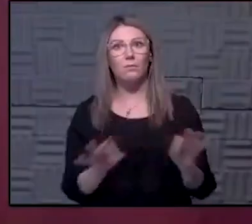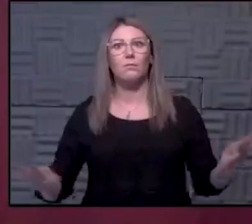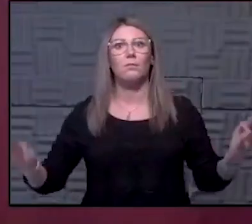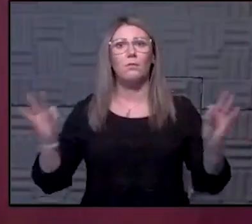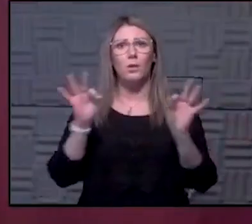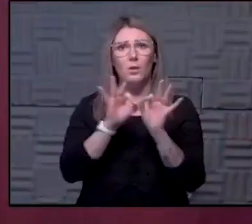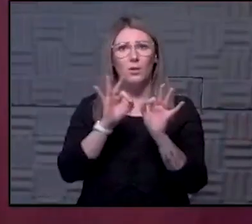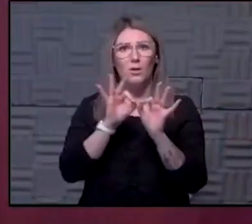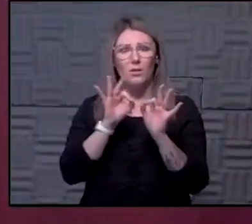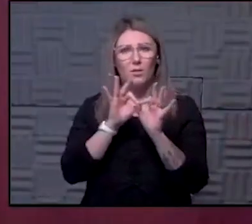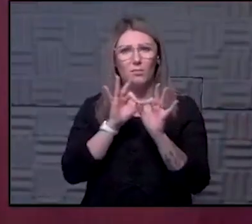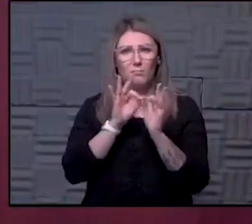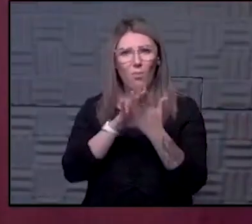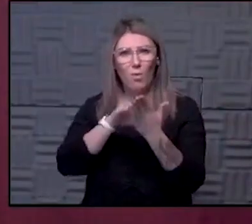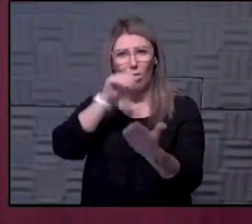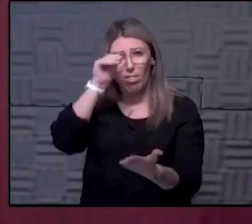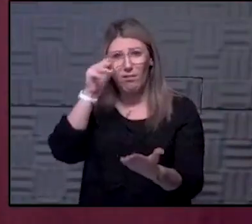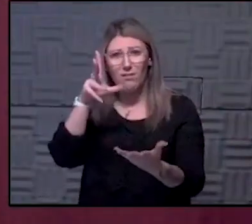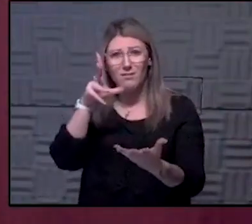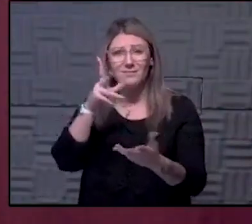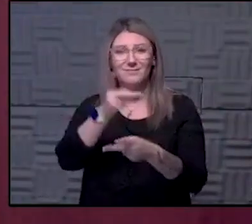Because that's taking care of each other.